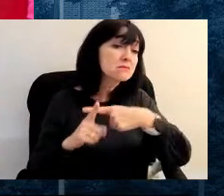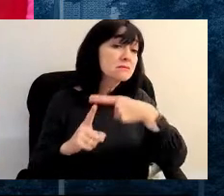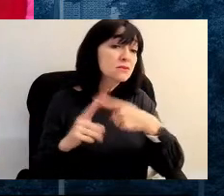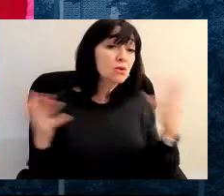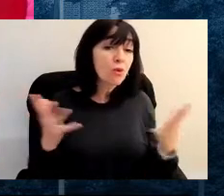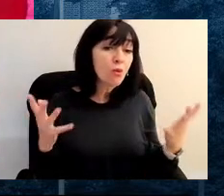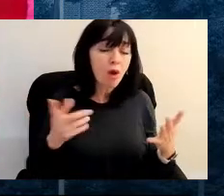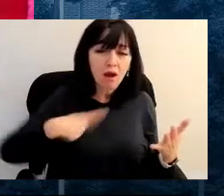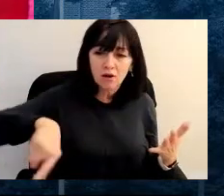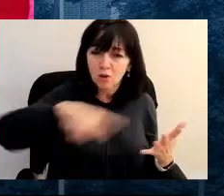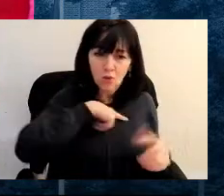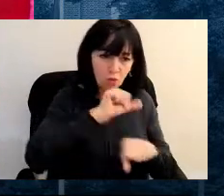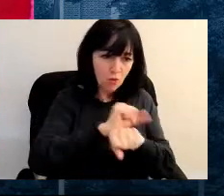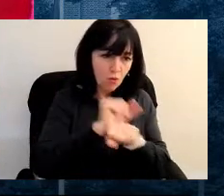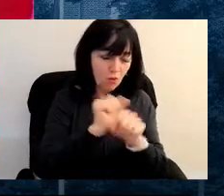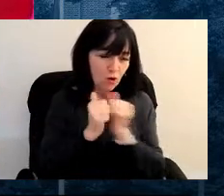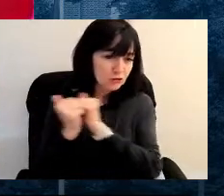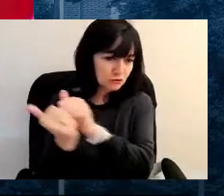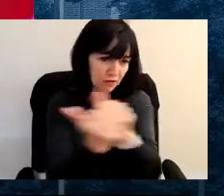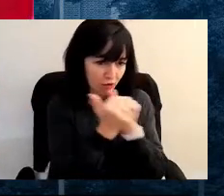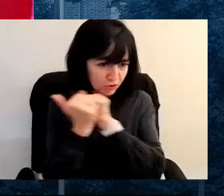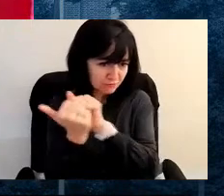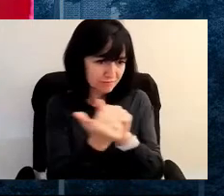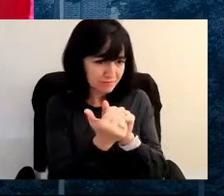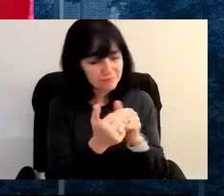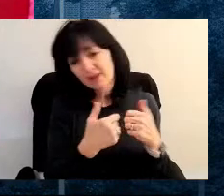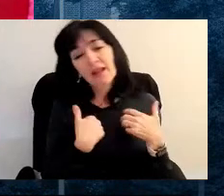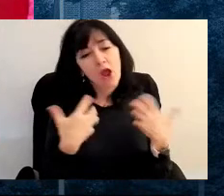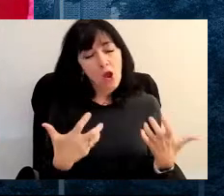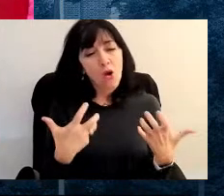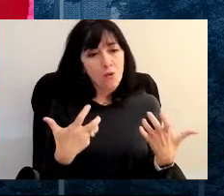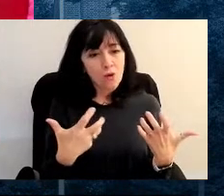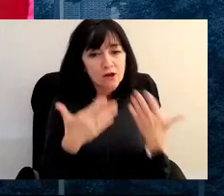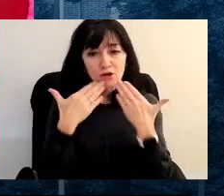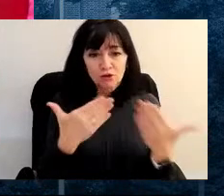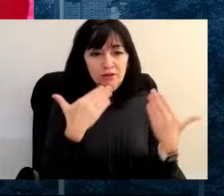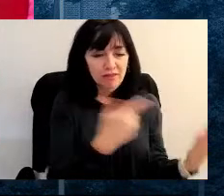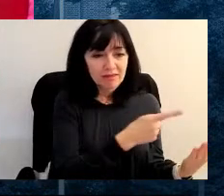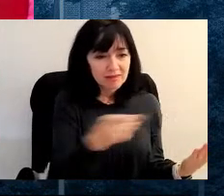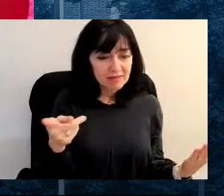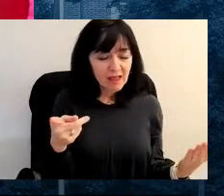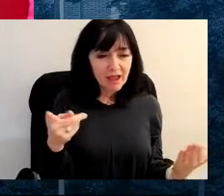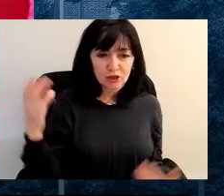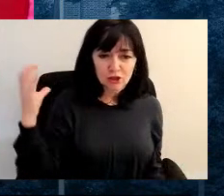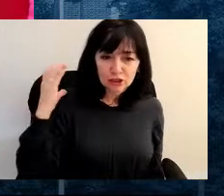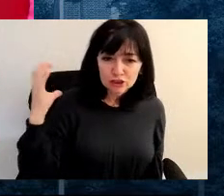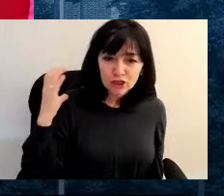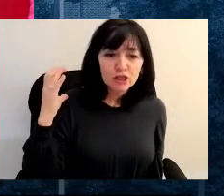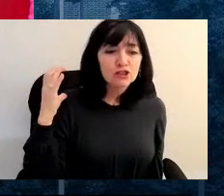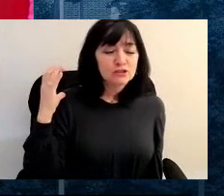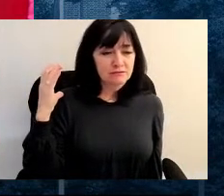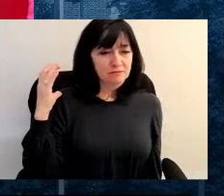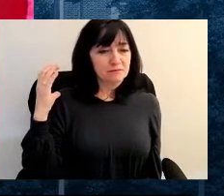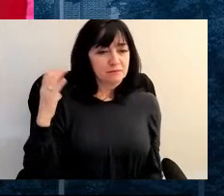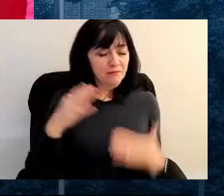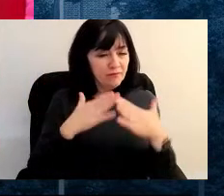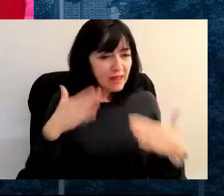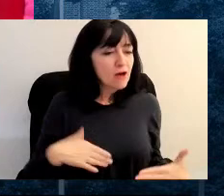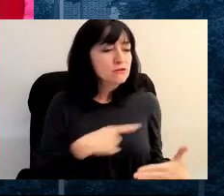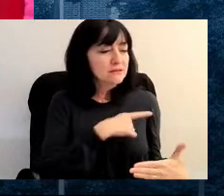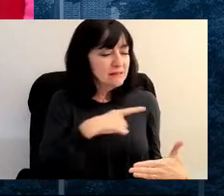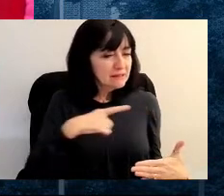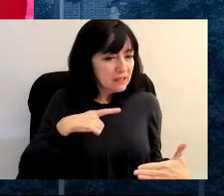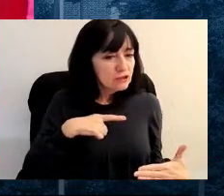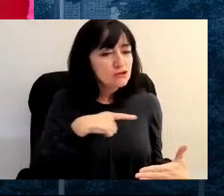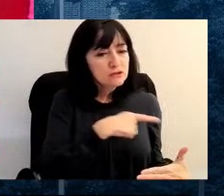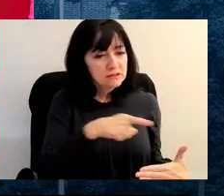leaders that are here, chairs of the House and Senate Education Committee, the other legislators who've joined us as